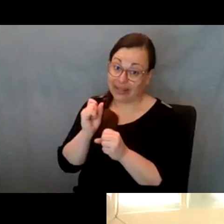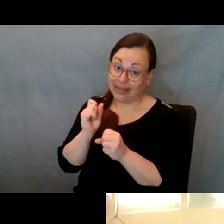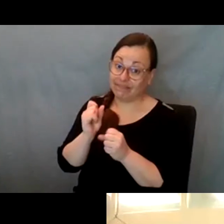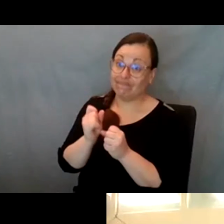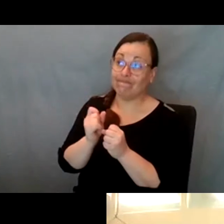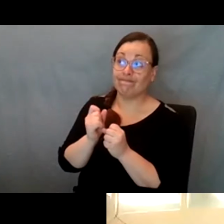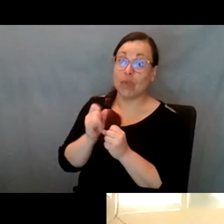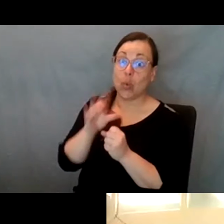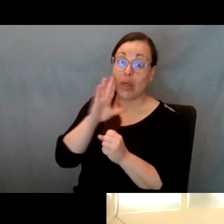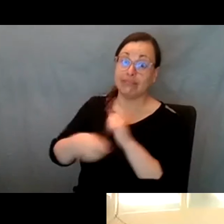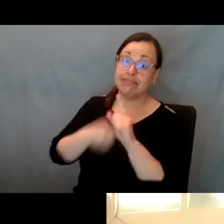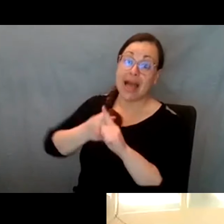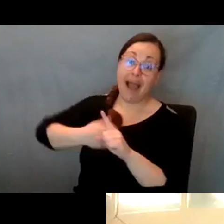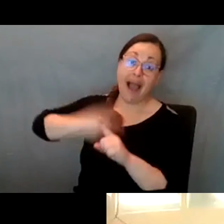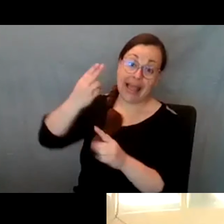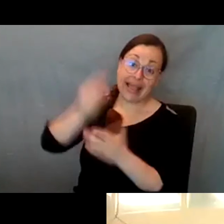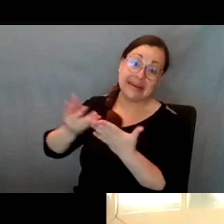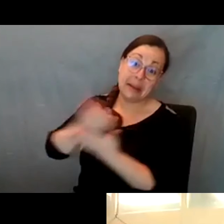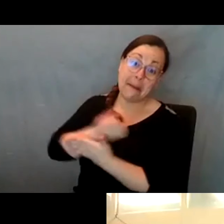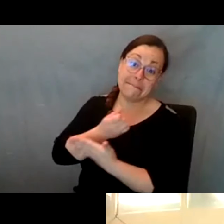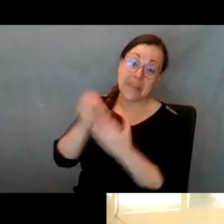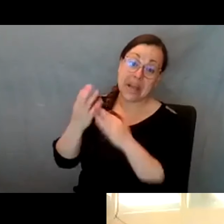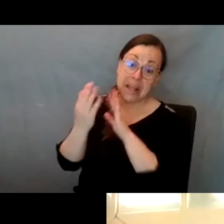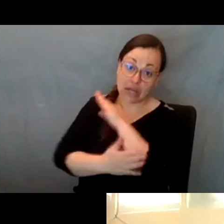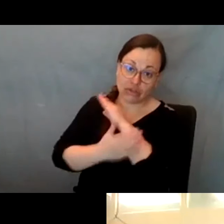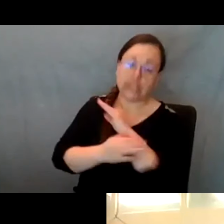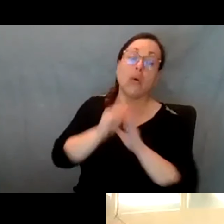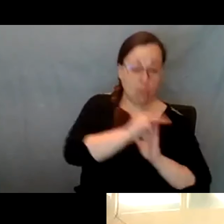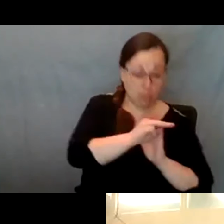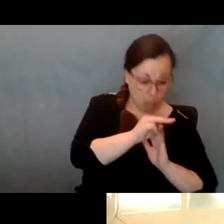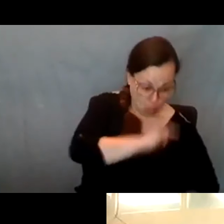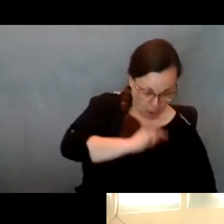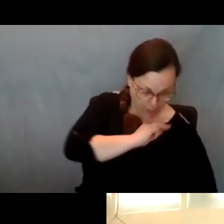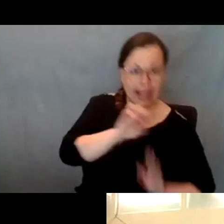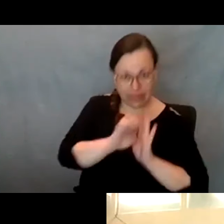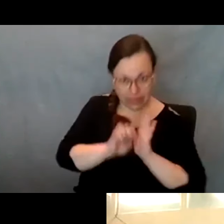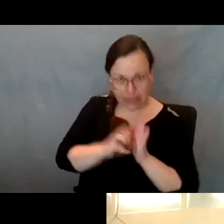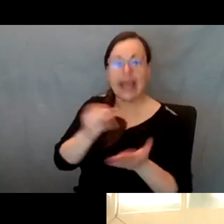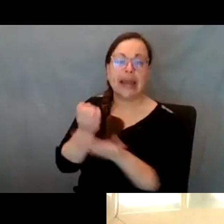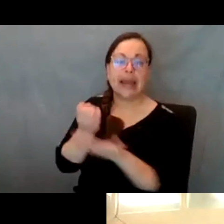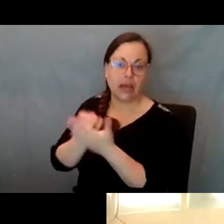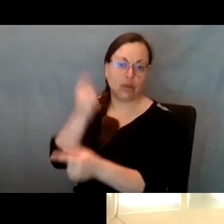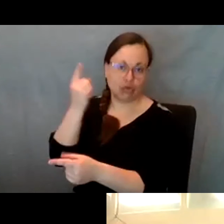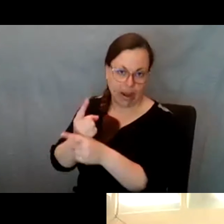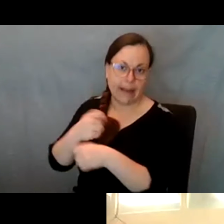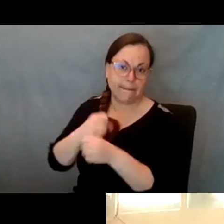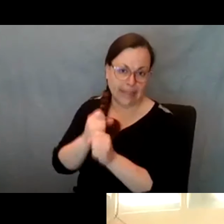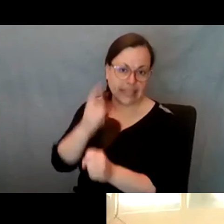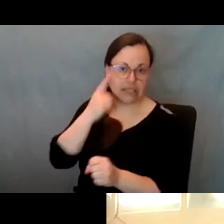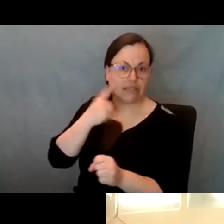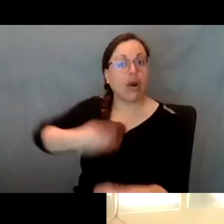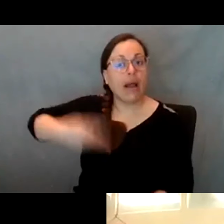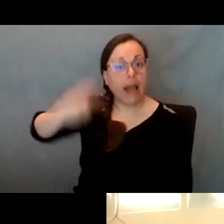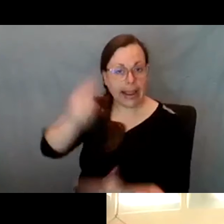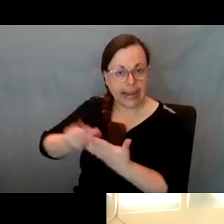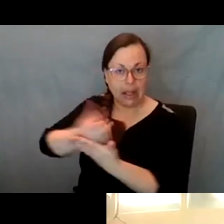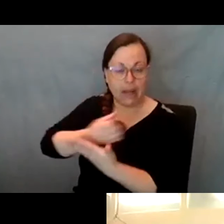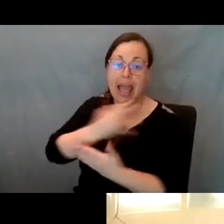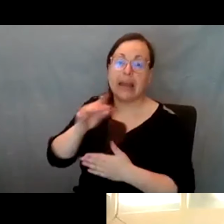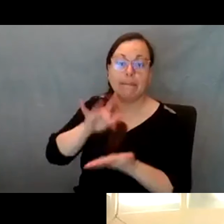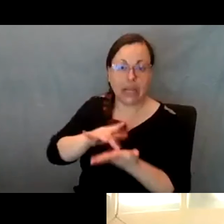both moral and ethically right, but also economically makes more sense for high-income and other middle and